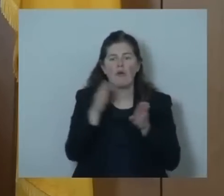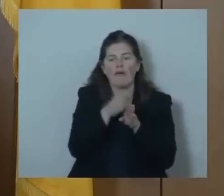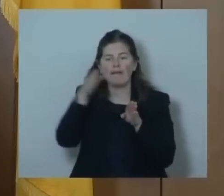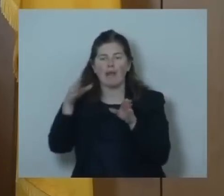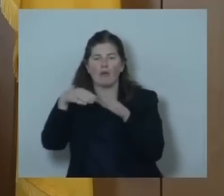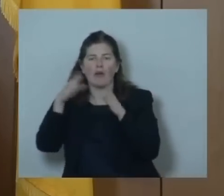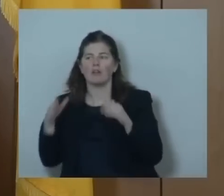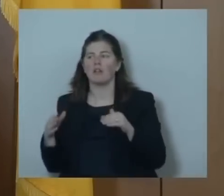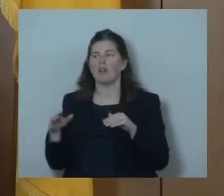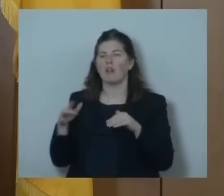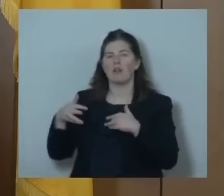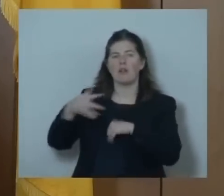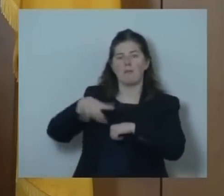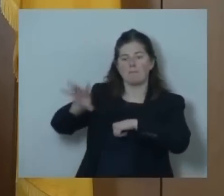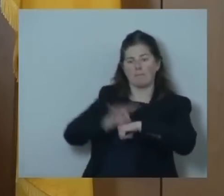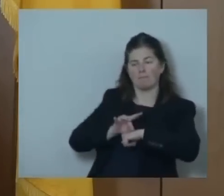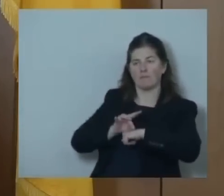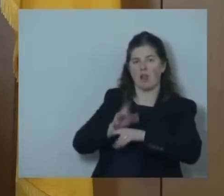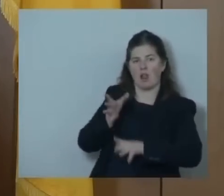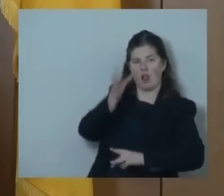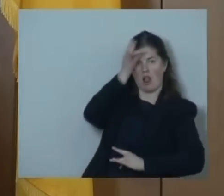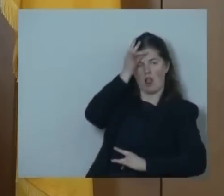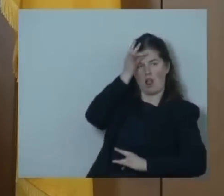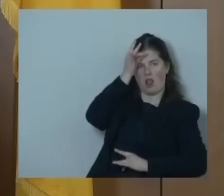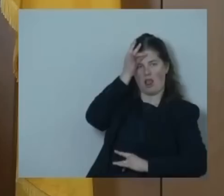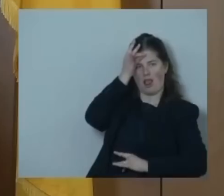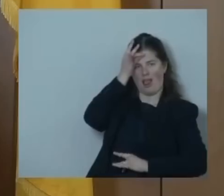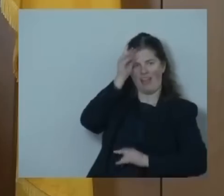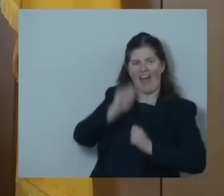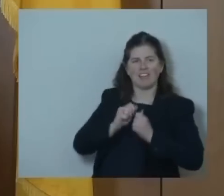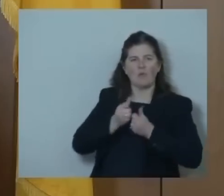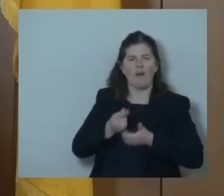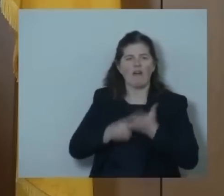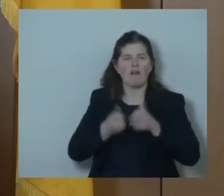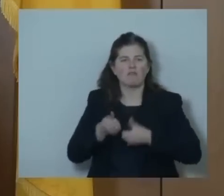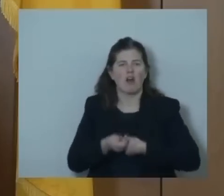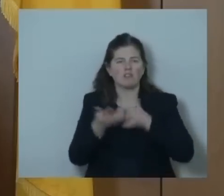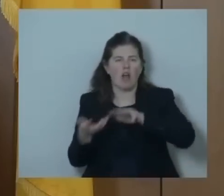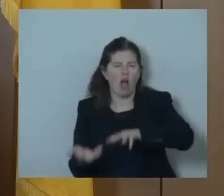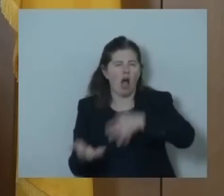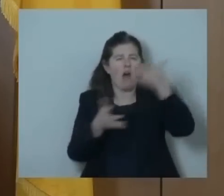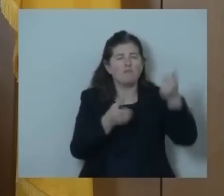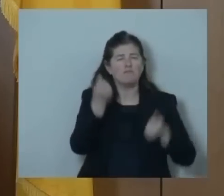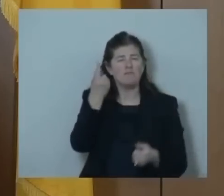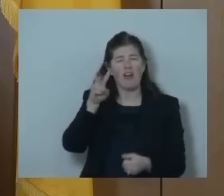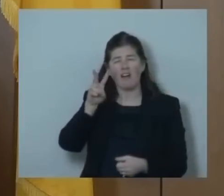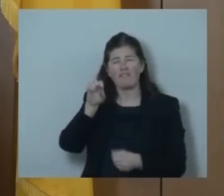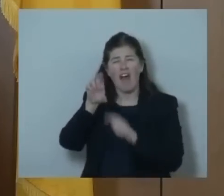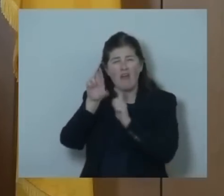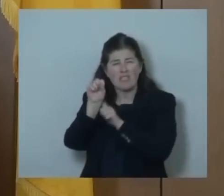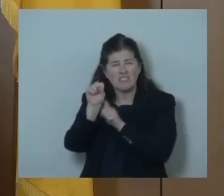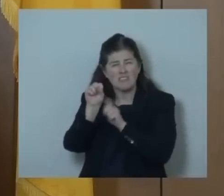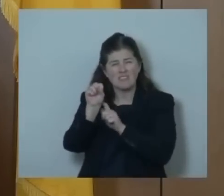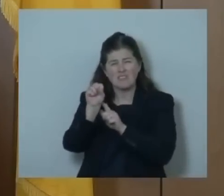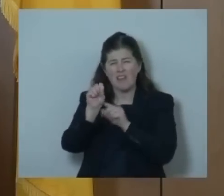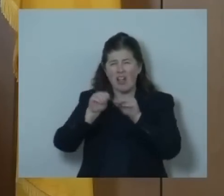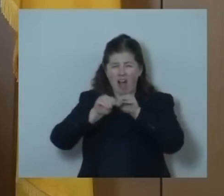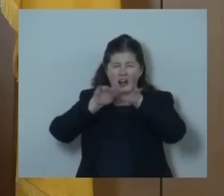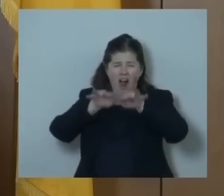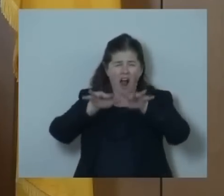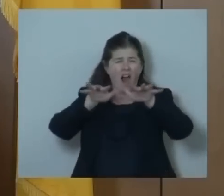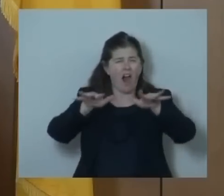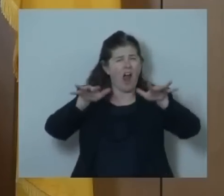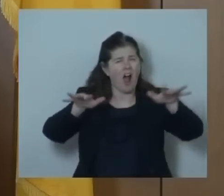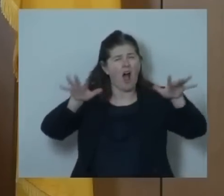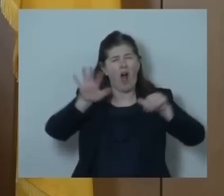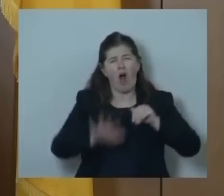house. This is exactly how it creates havoc and harm, and it's a virus that has caused a global